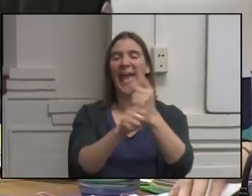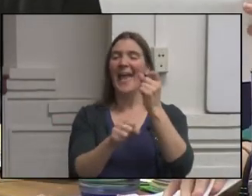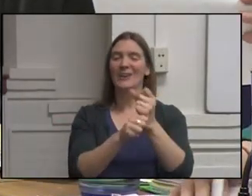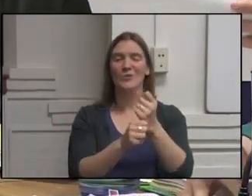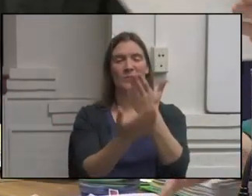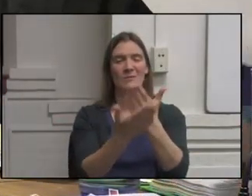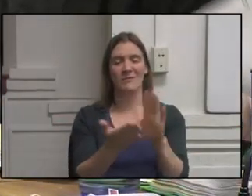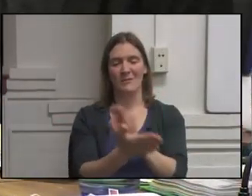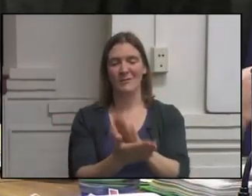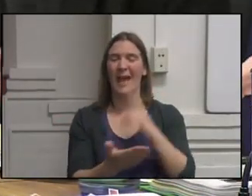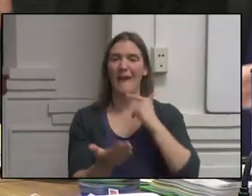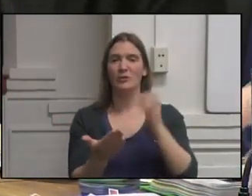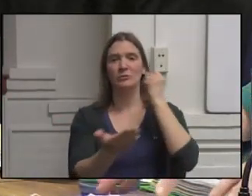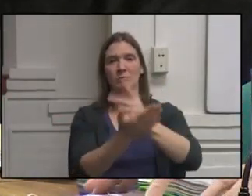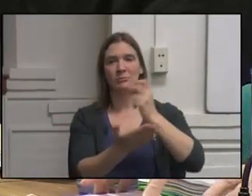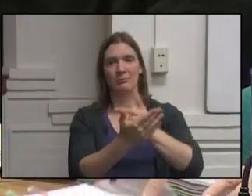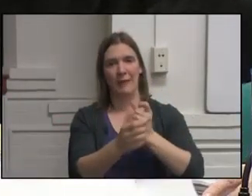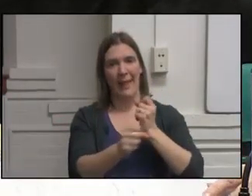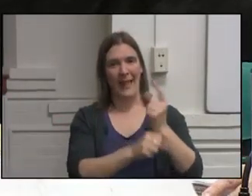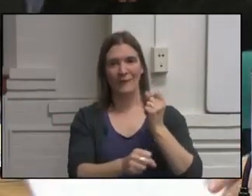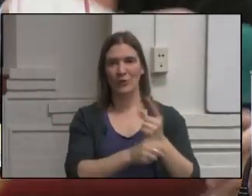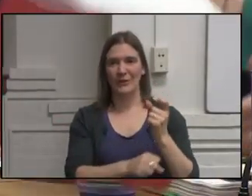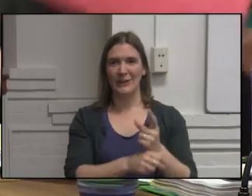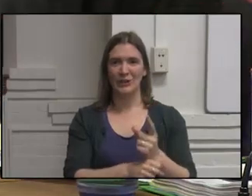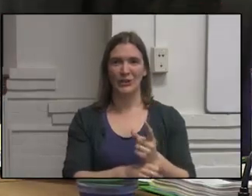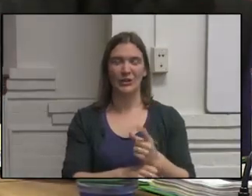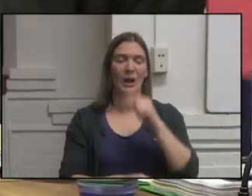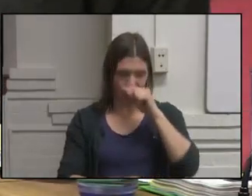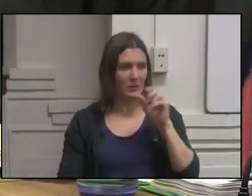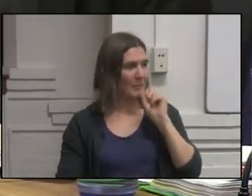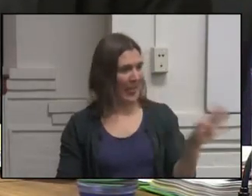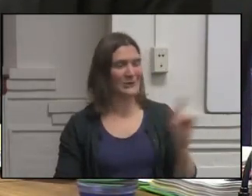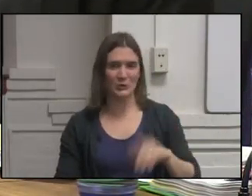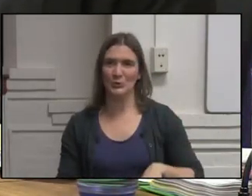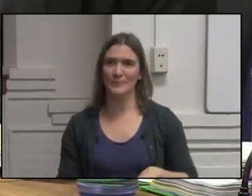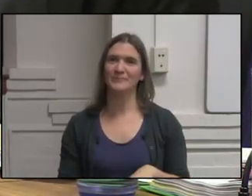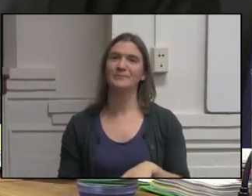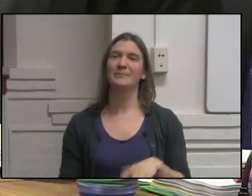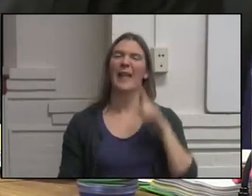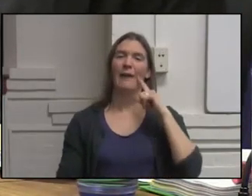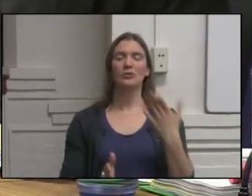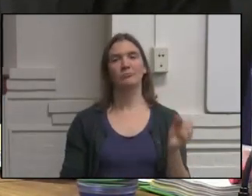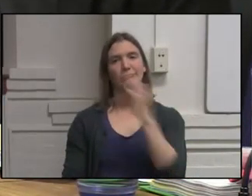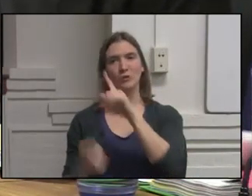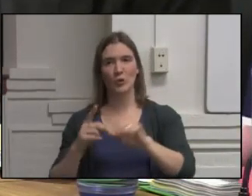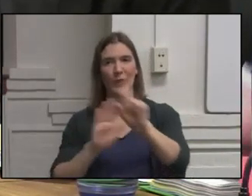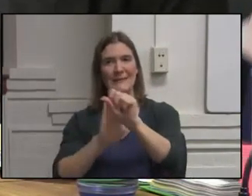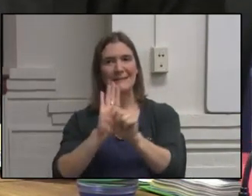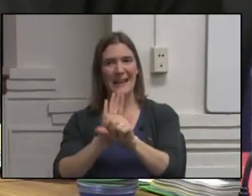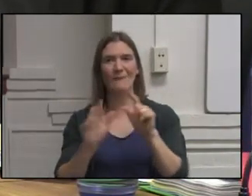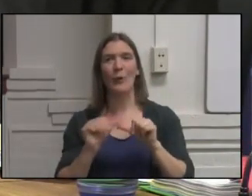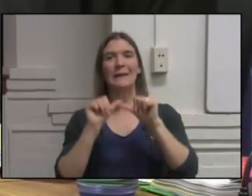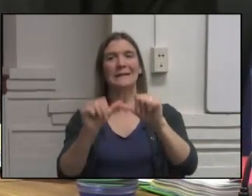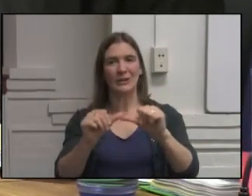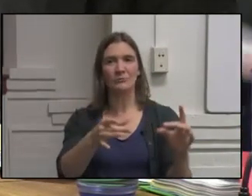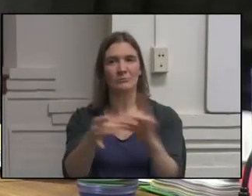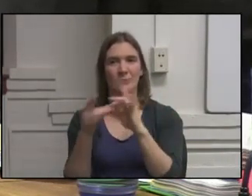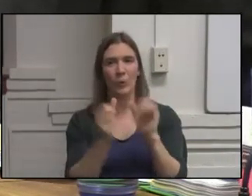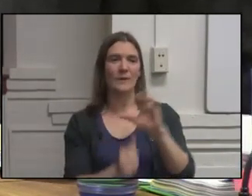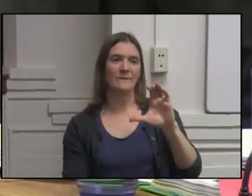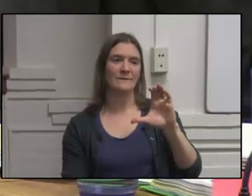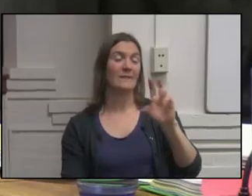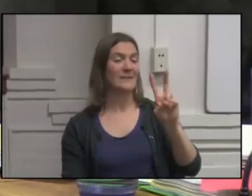document that needs to be recertified. Excuse me. It needs to be recertified to the state for our continued participation in the